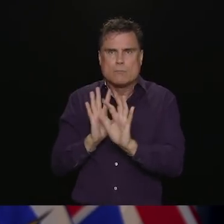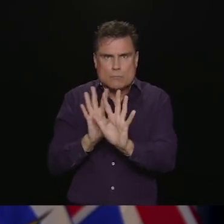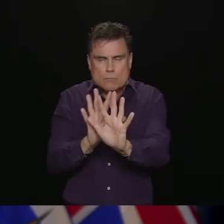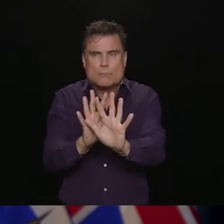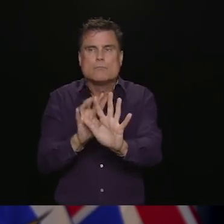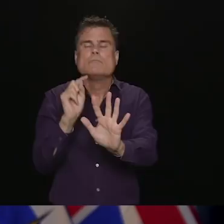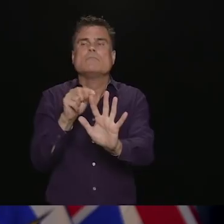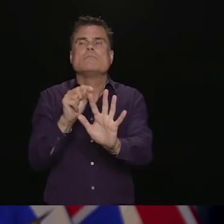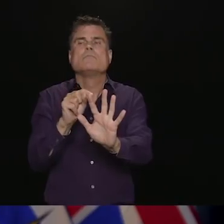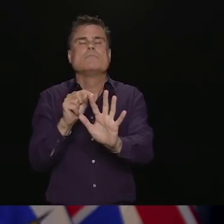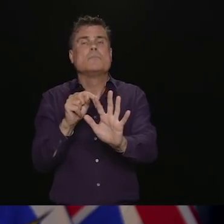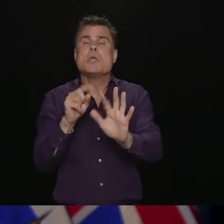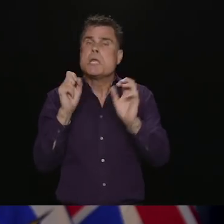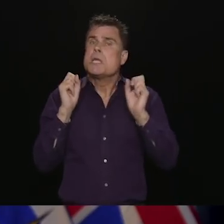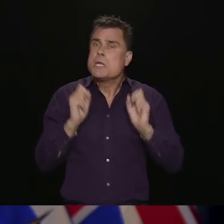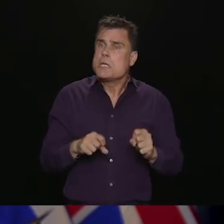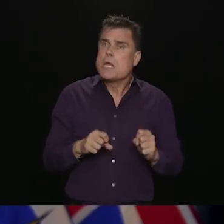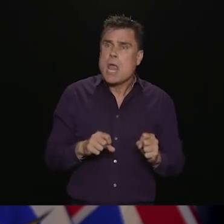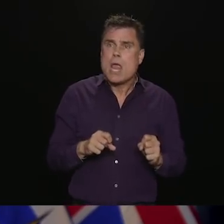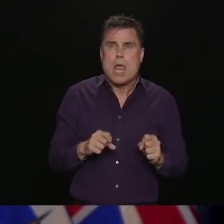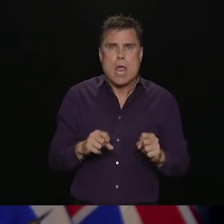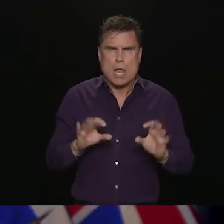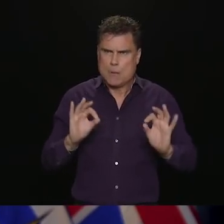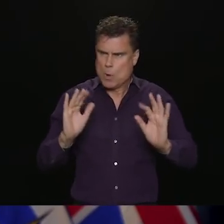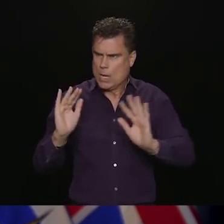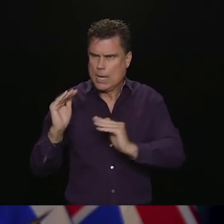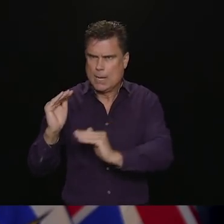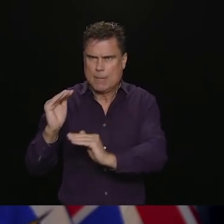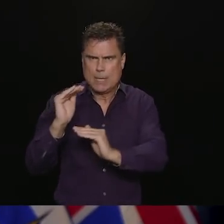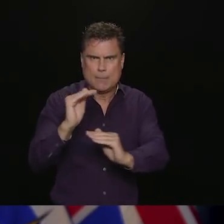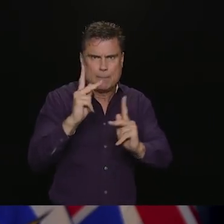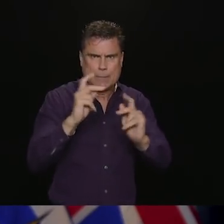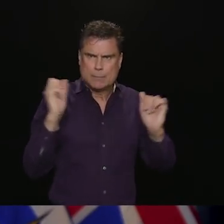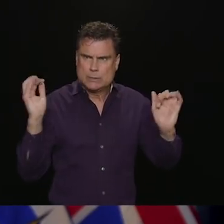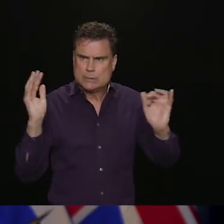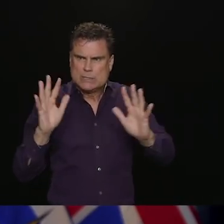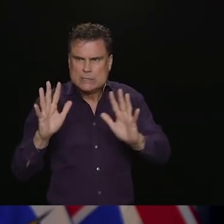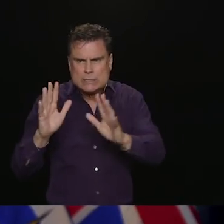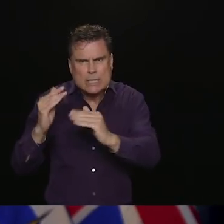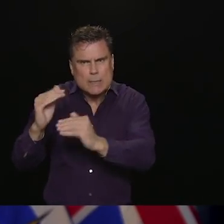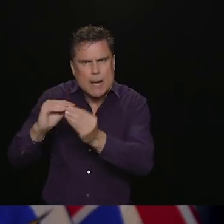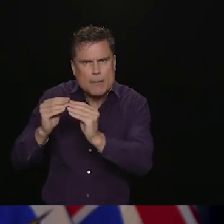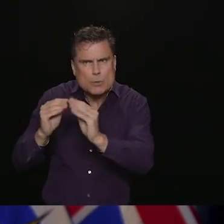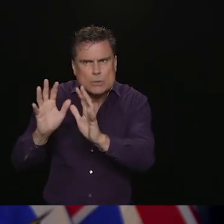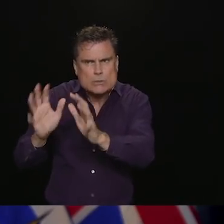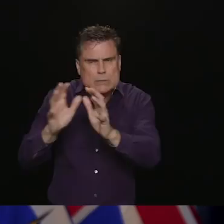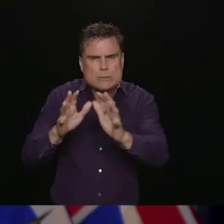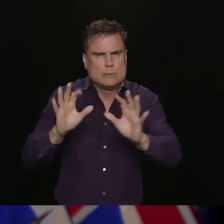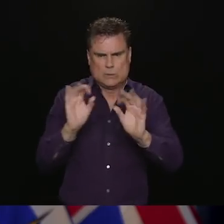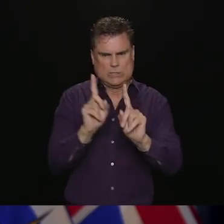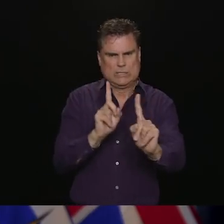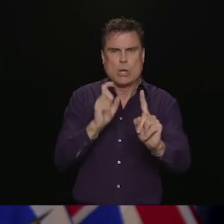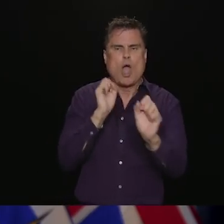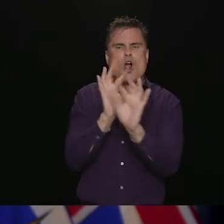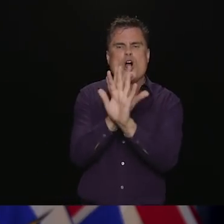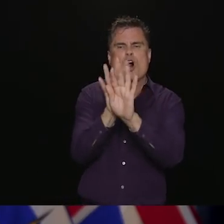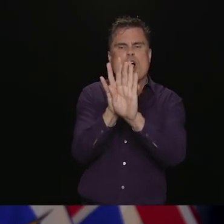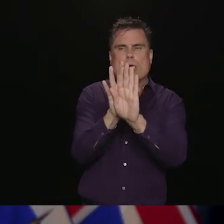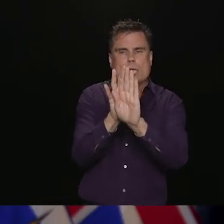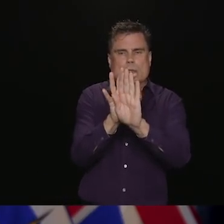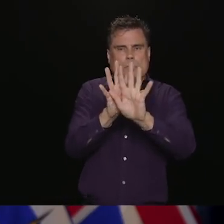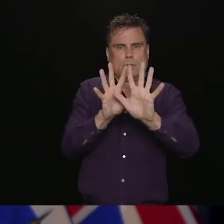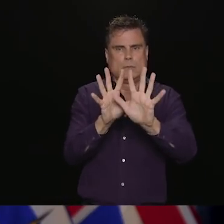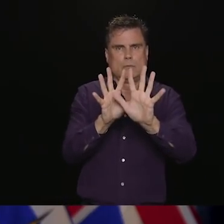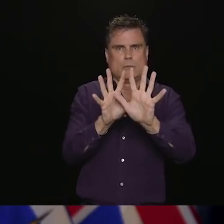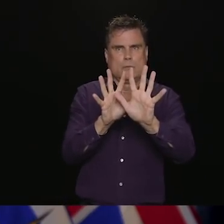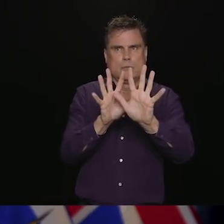many small numbers. You can keep your distance, you can wear masks. So those are things that we have to